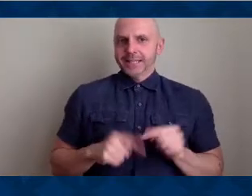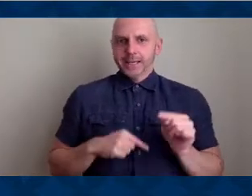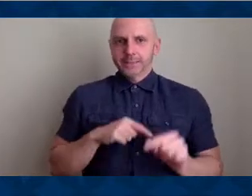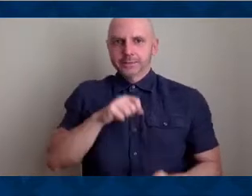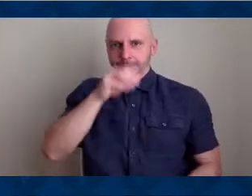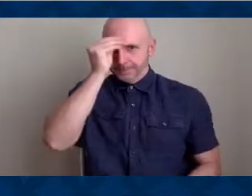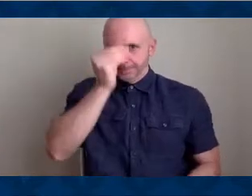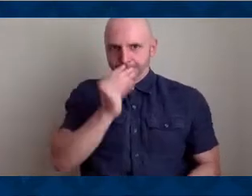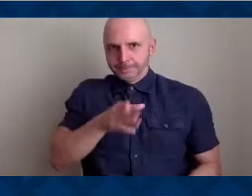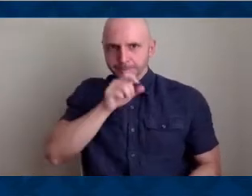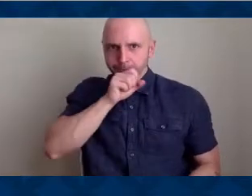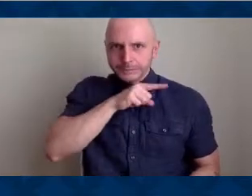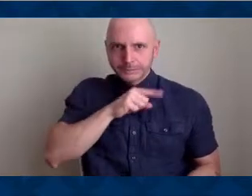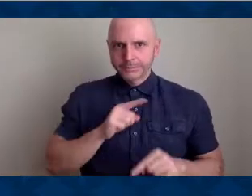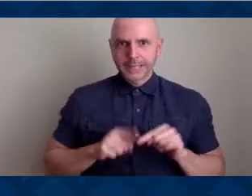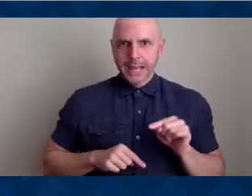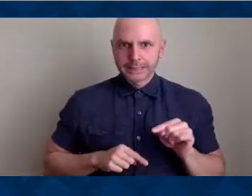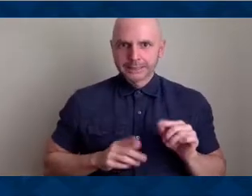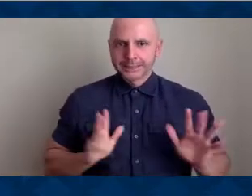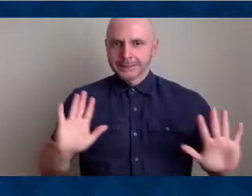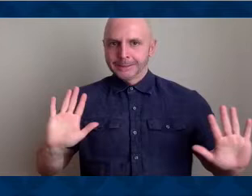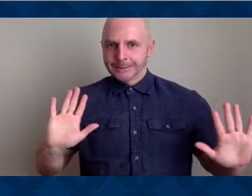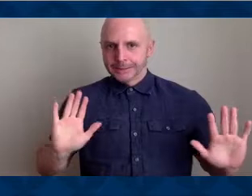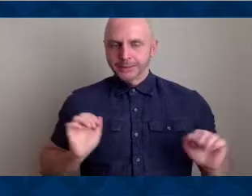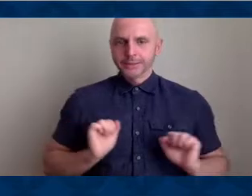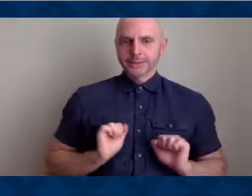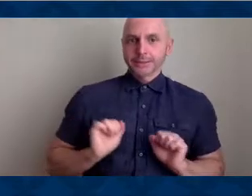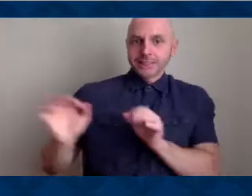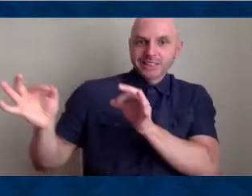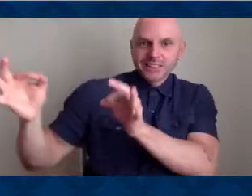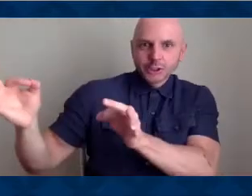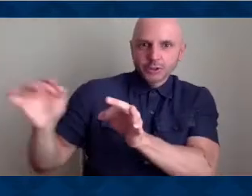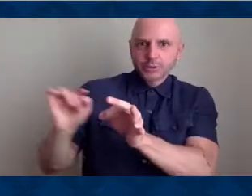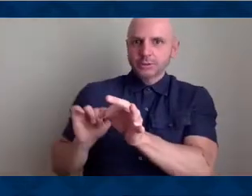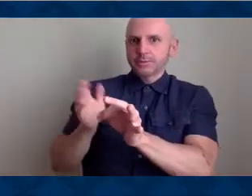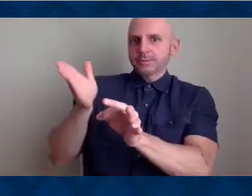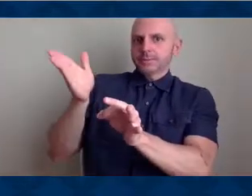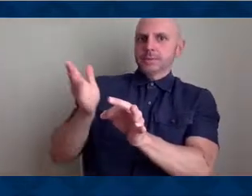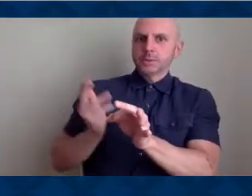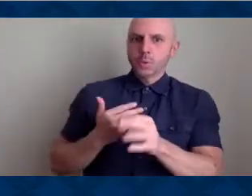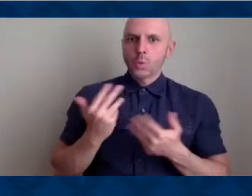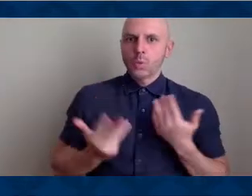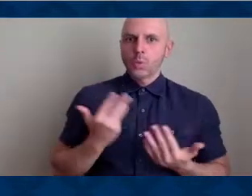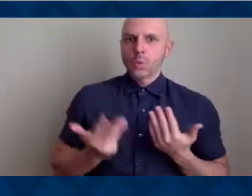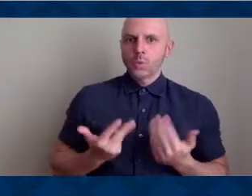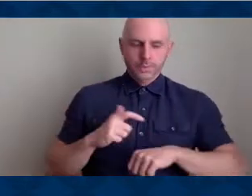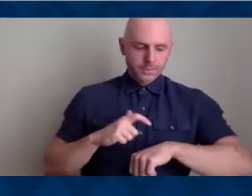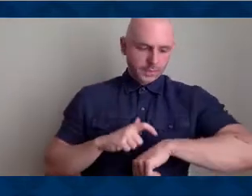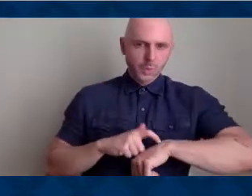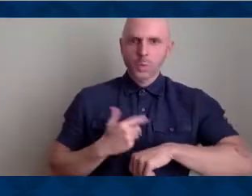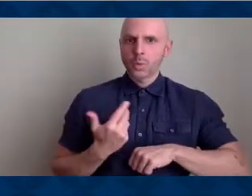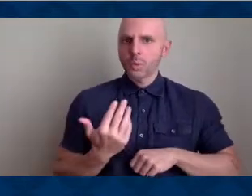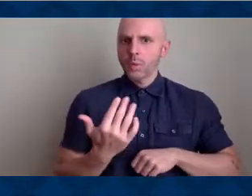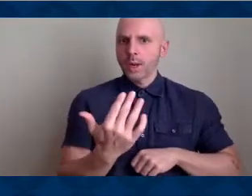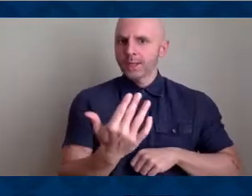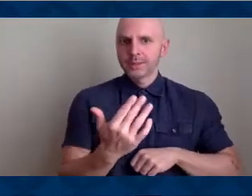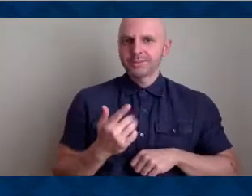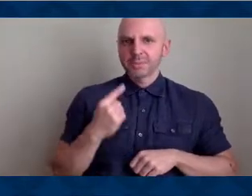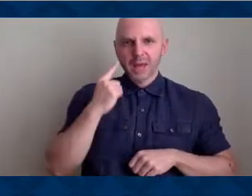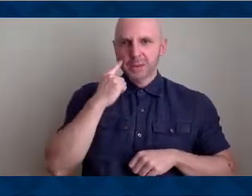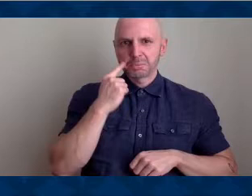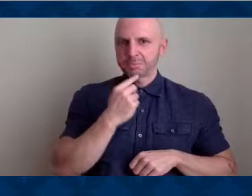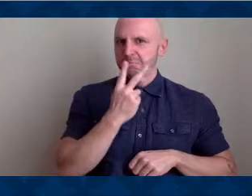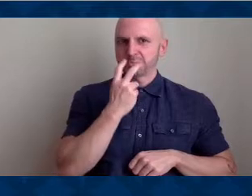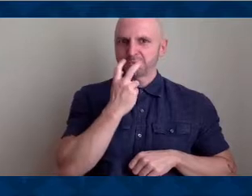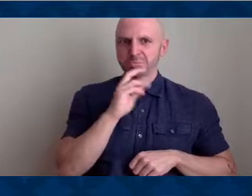landed. But we won't have to wait long, I hope, because the Board of Trustees is meeting on Monday. And